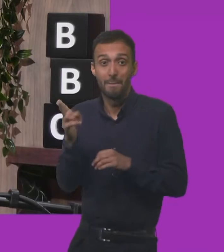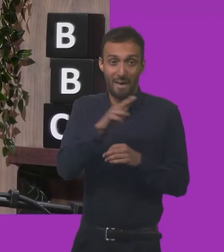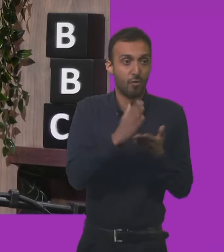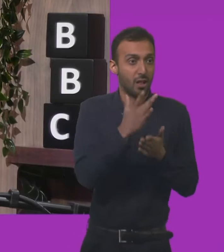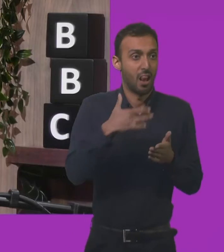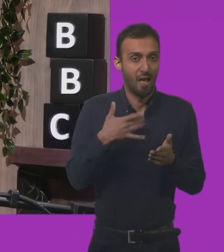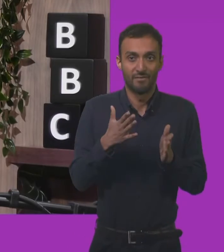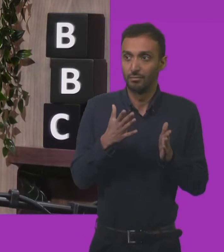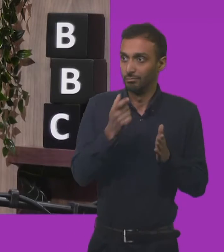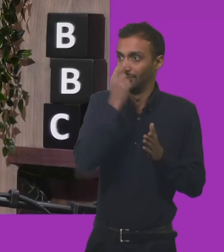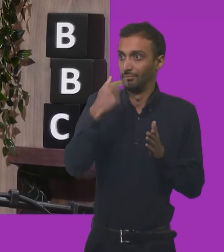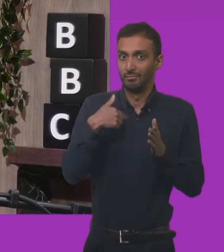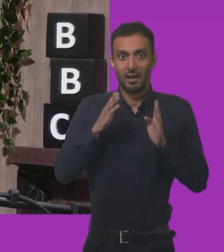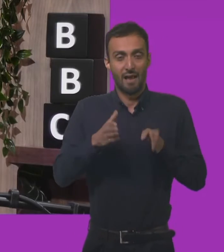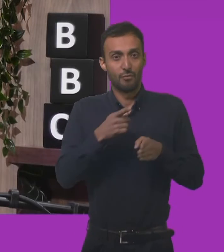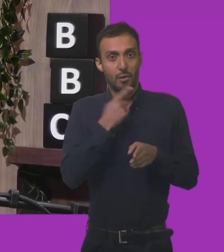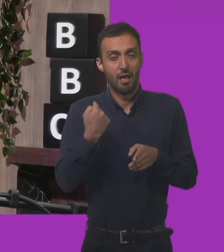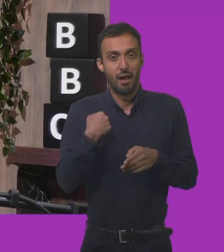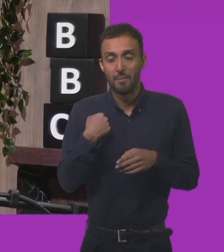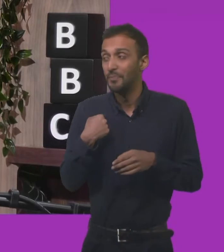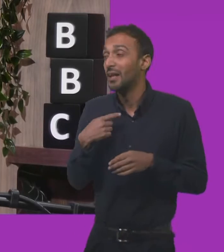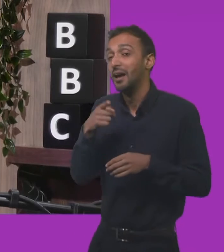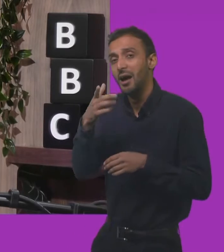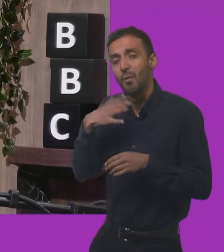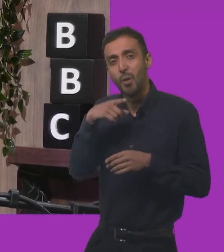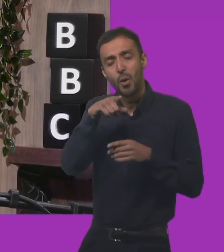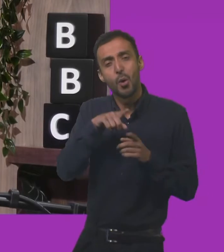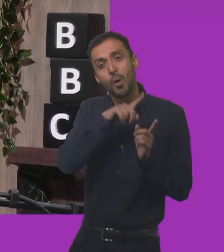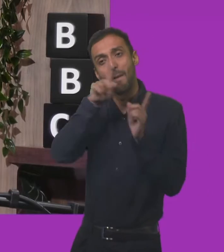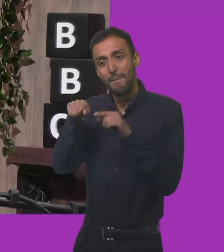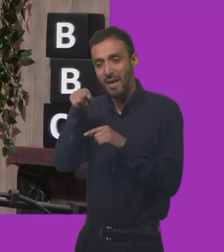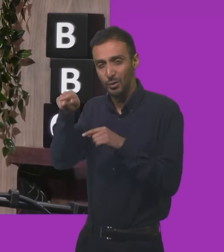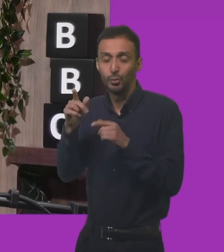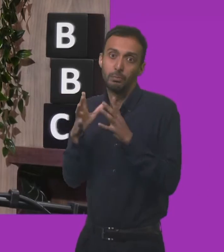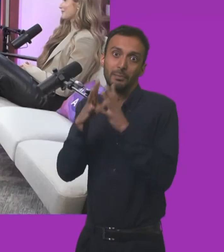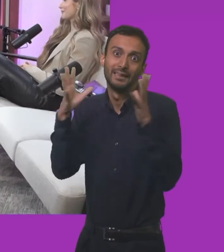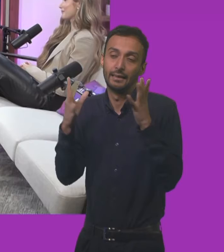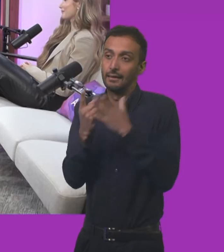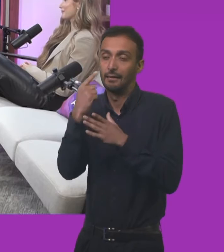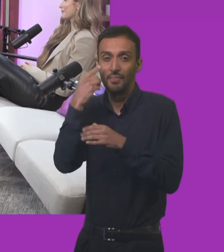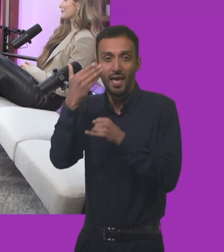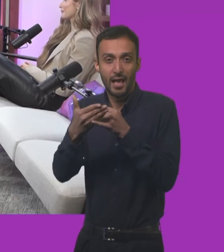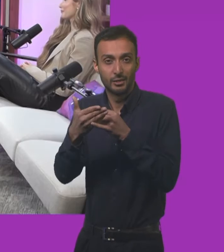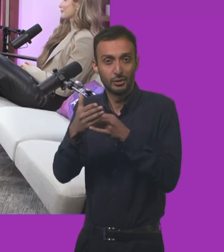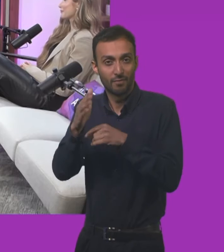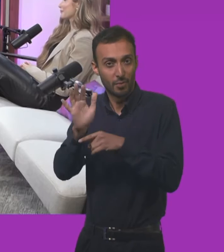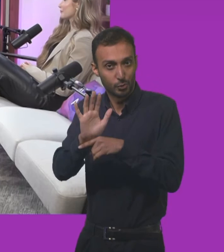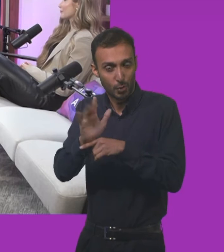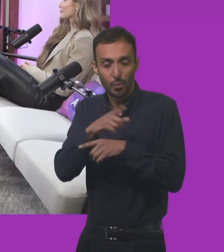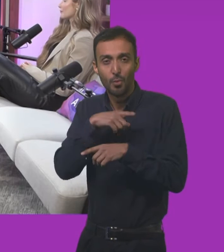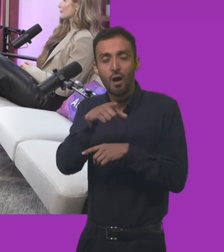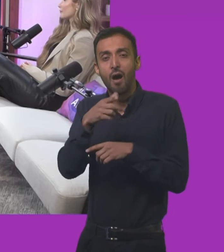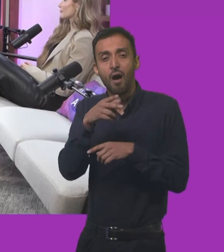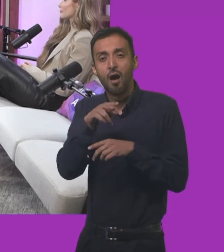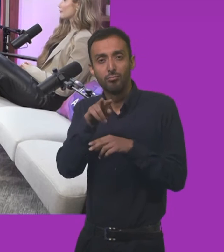we go back just to this big moment at the end of the show? You seem to have built up quite